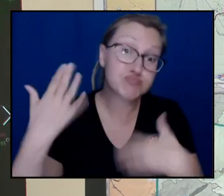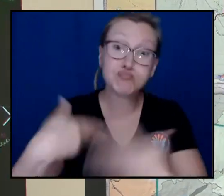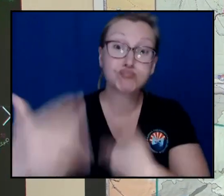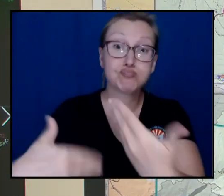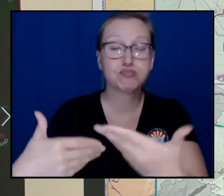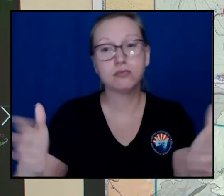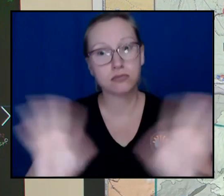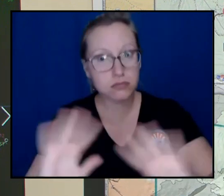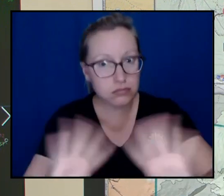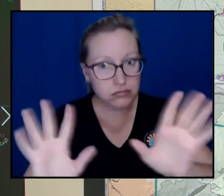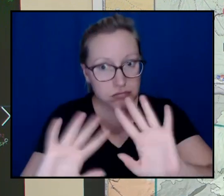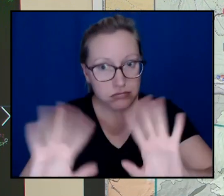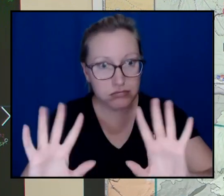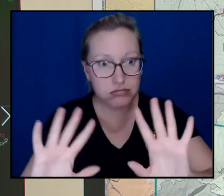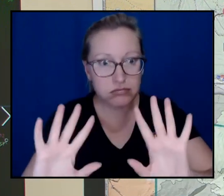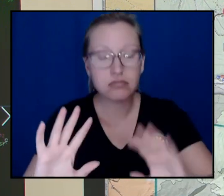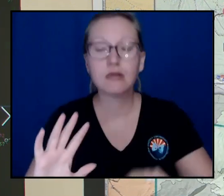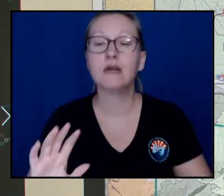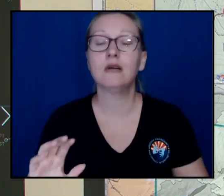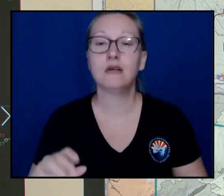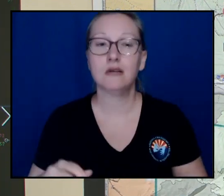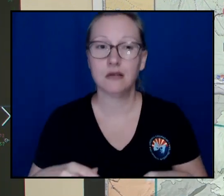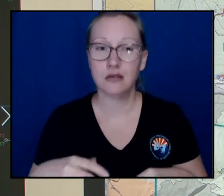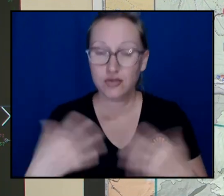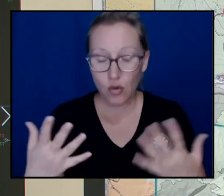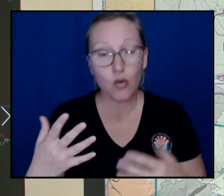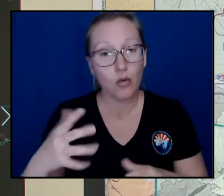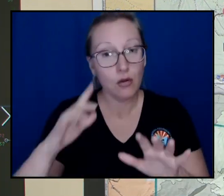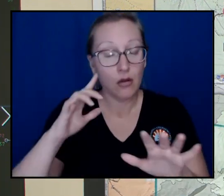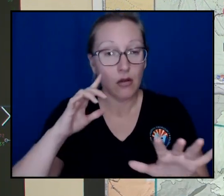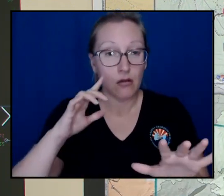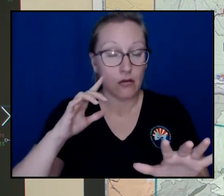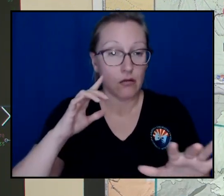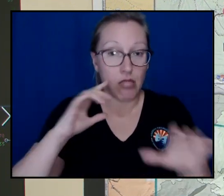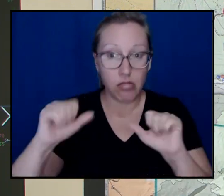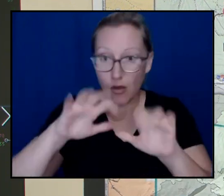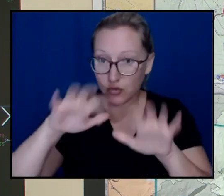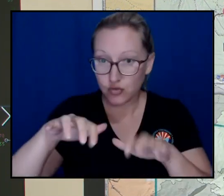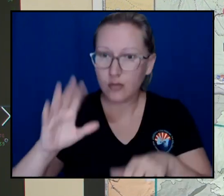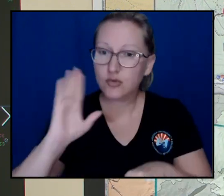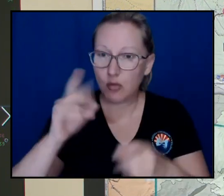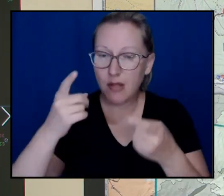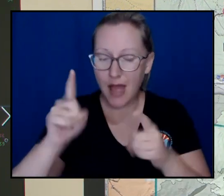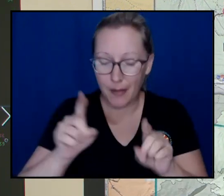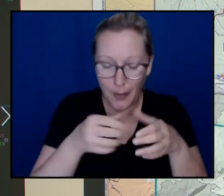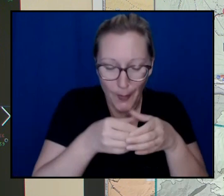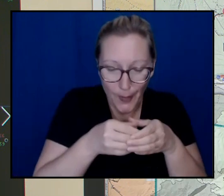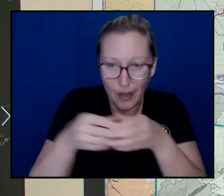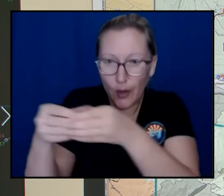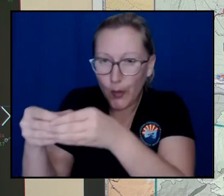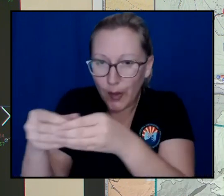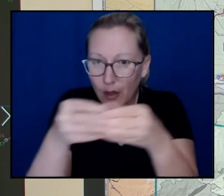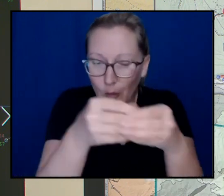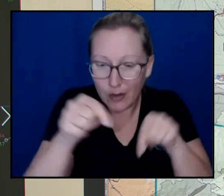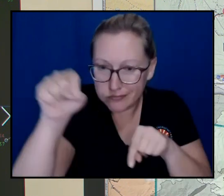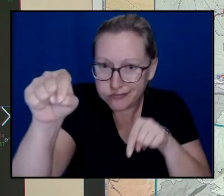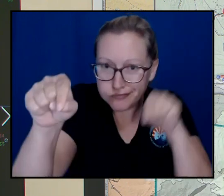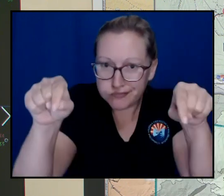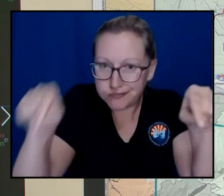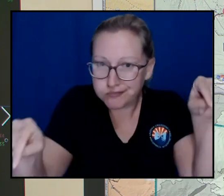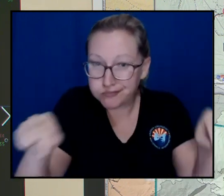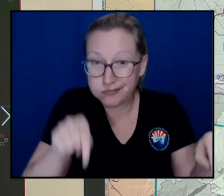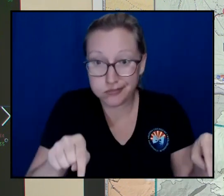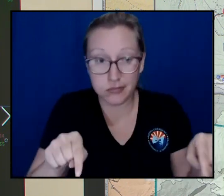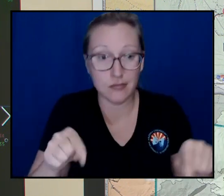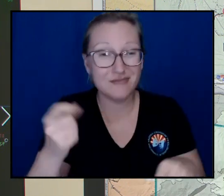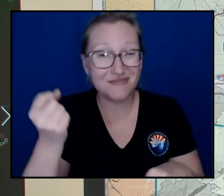these are very, very localized bouts of rainfall. It is nearly impossible for models